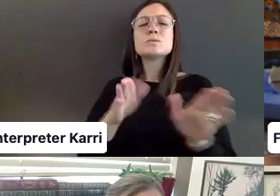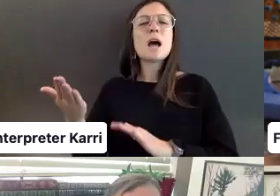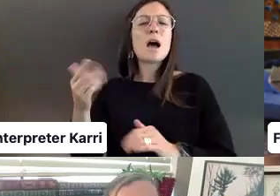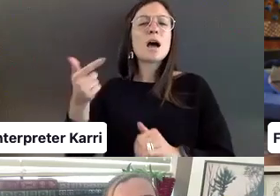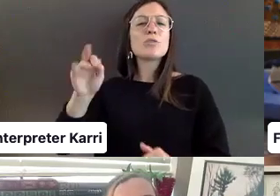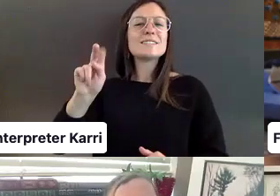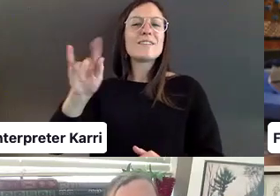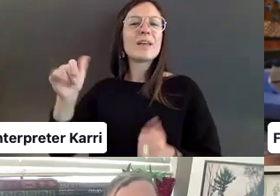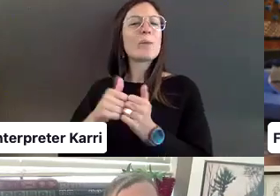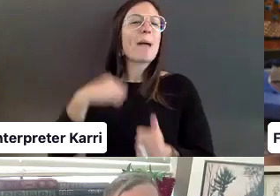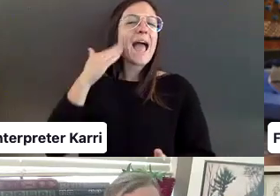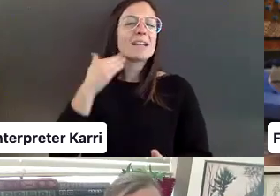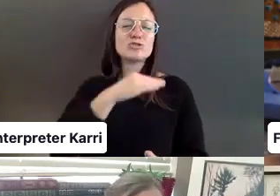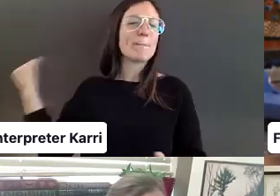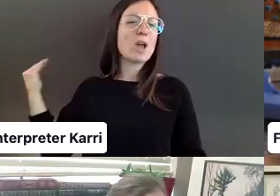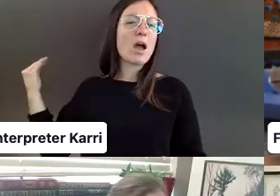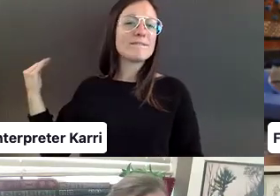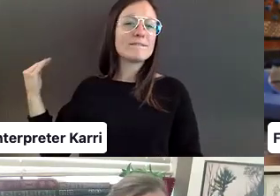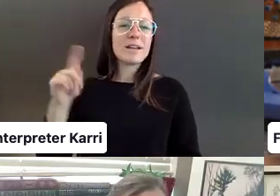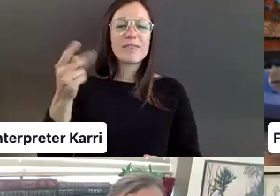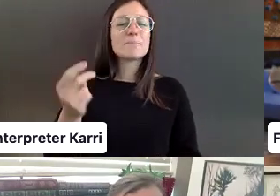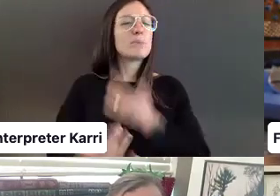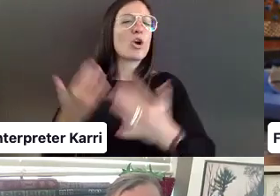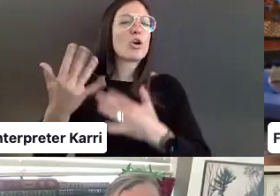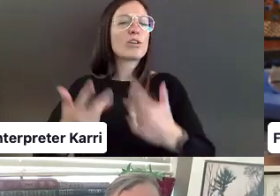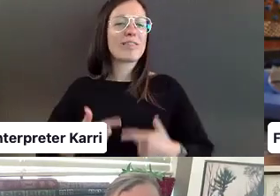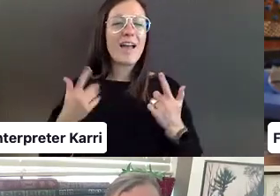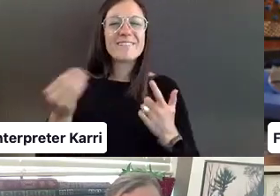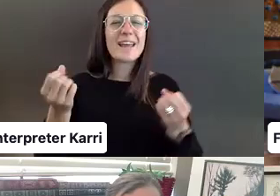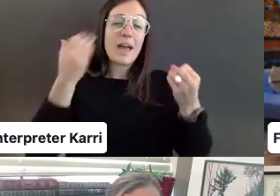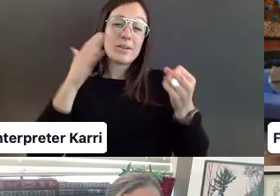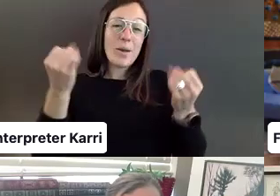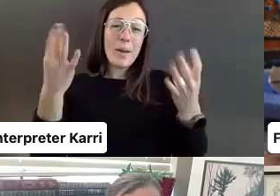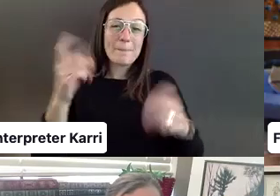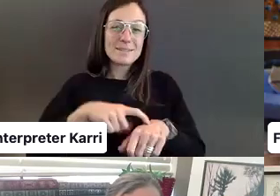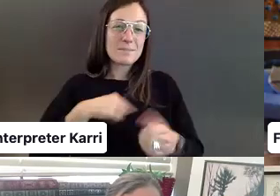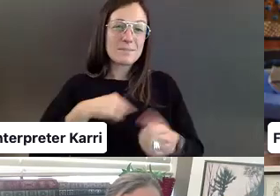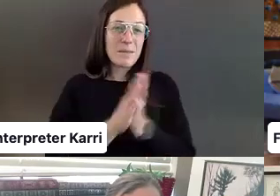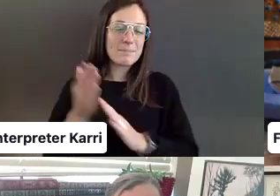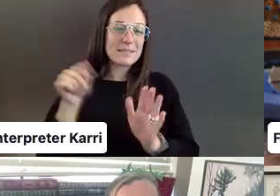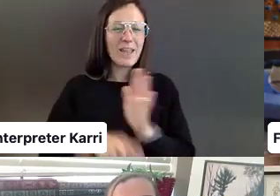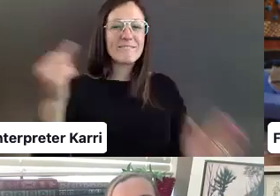chopped off and then burned alive? And then however many times they killed me, fuckers.